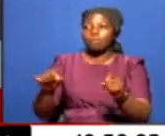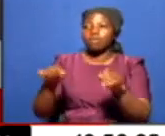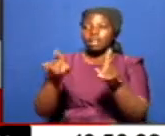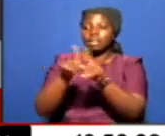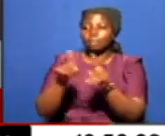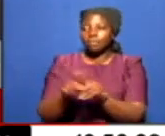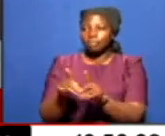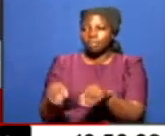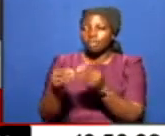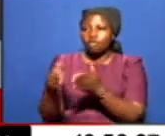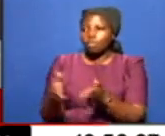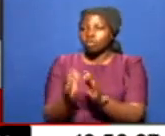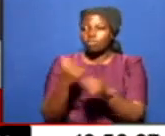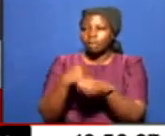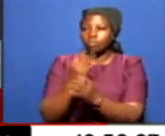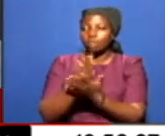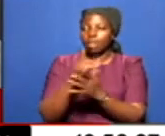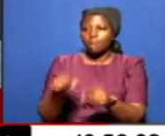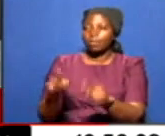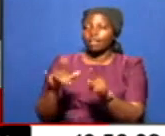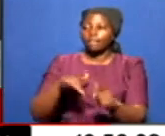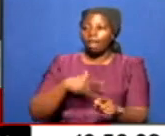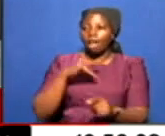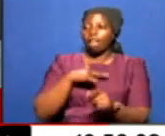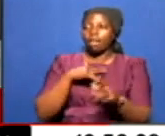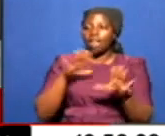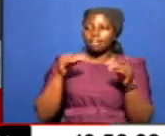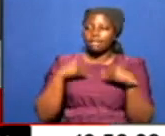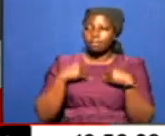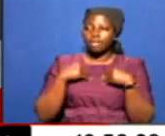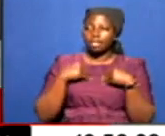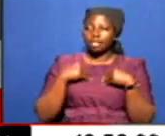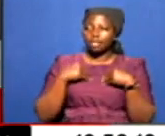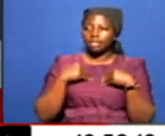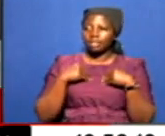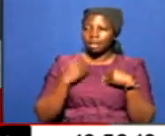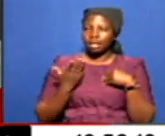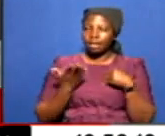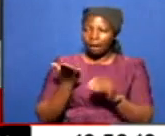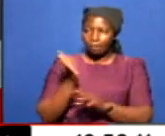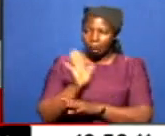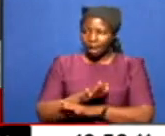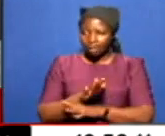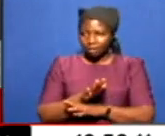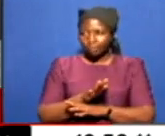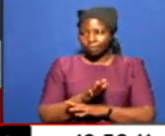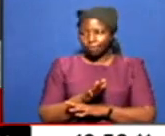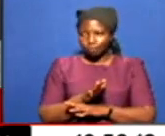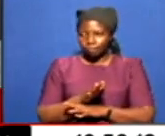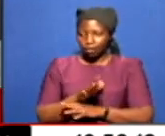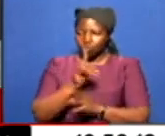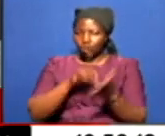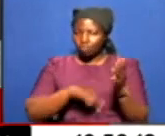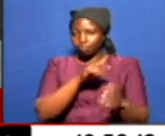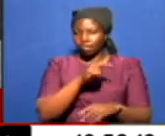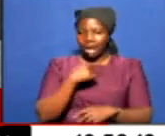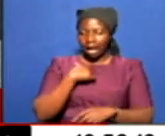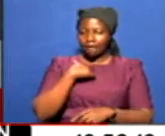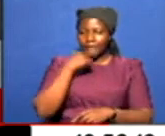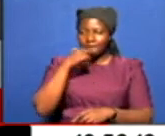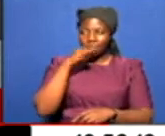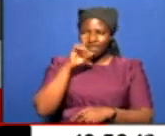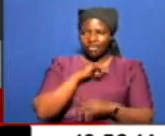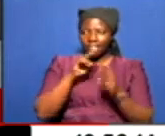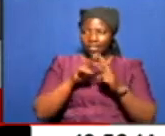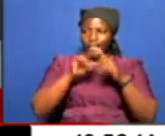accepted, appreciated back. And what Mr. Masisi has mentioned has been quite fundamental, especially from Nairobi County. And